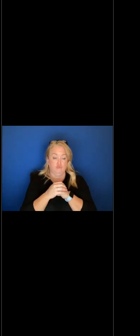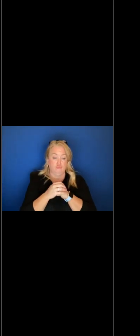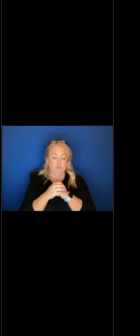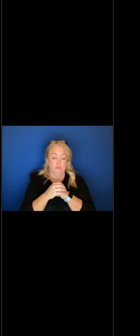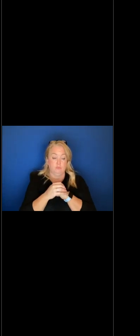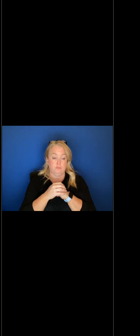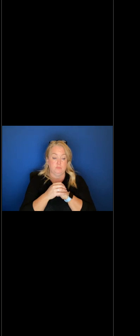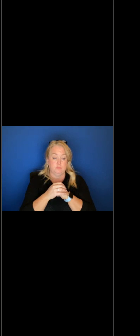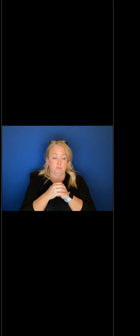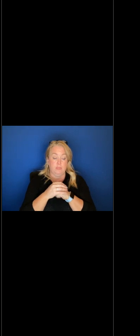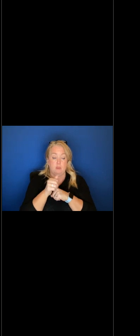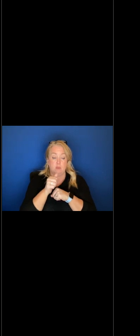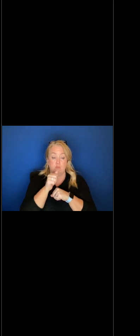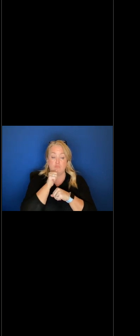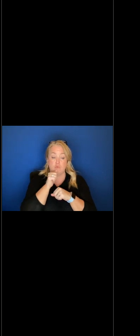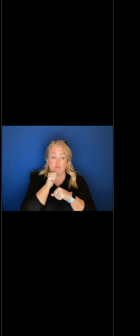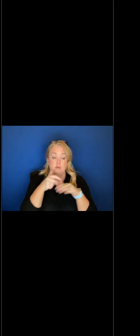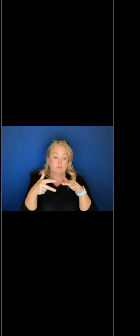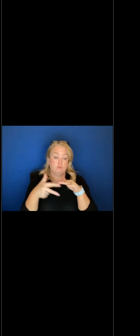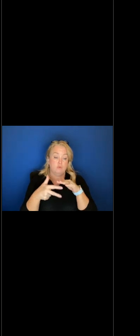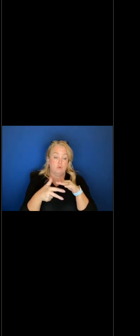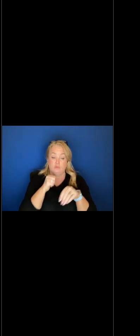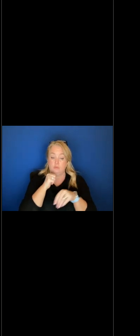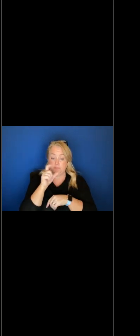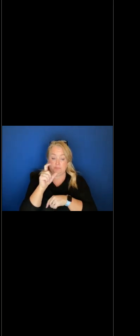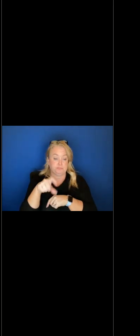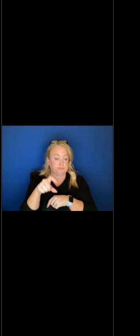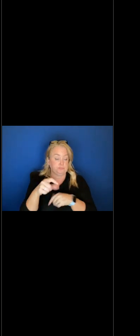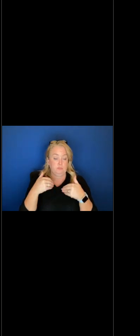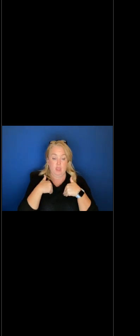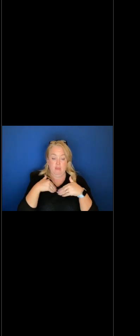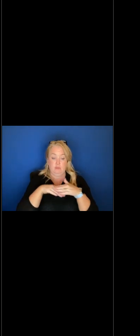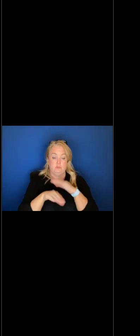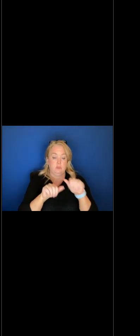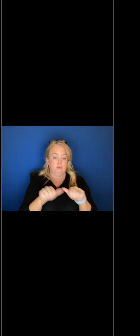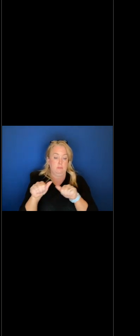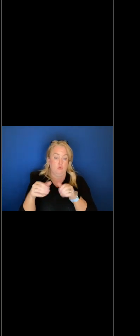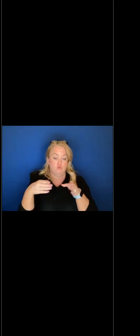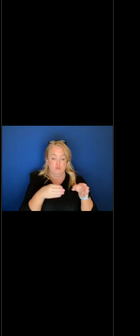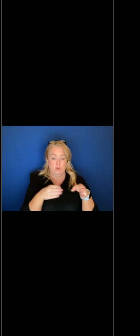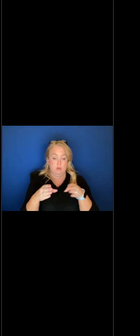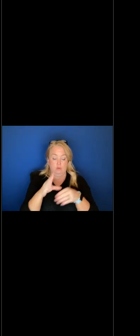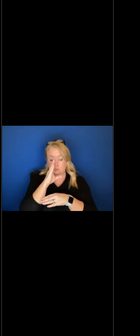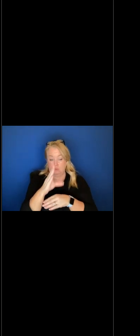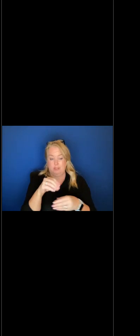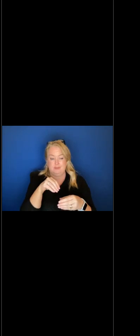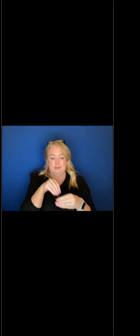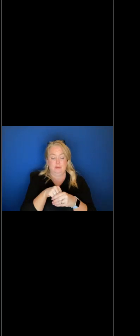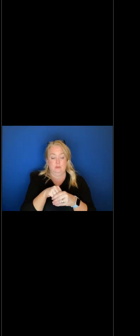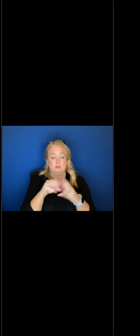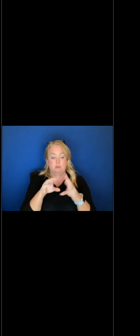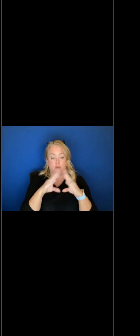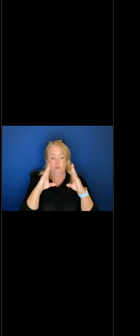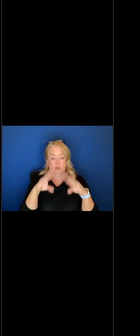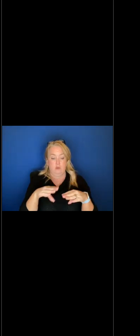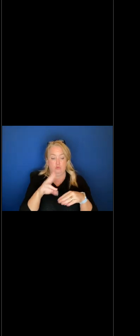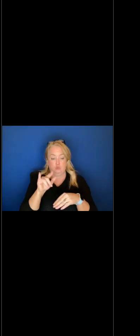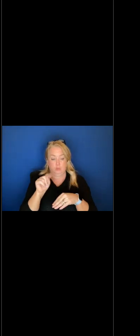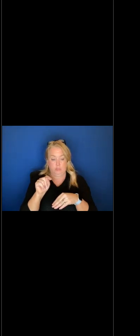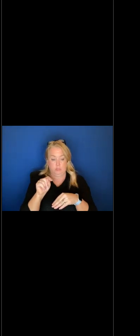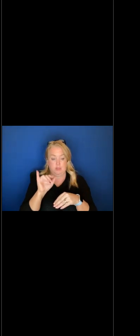the garage. A private garage does not have to be on an